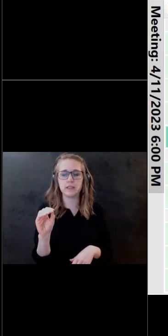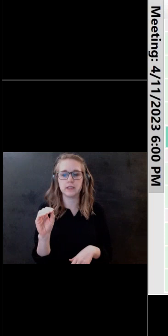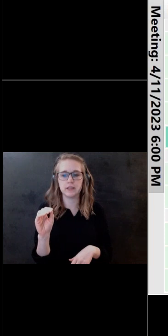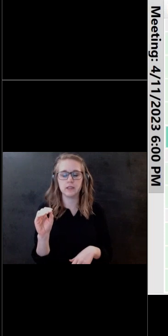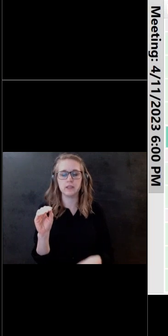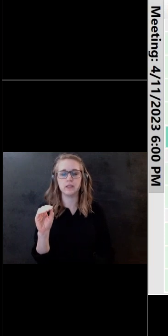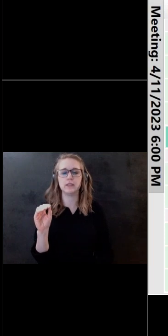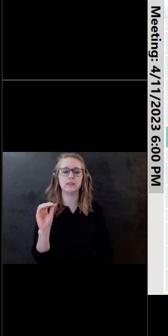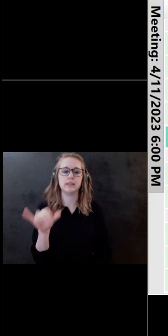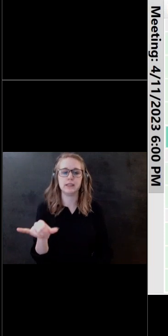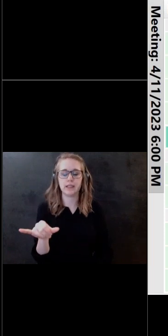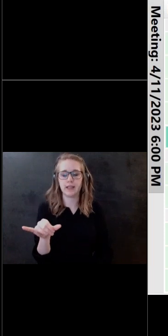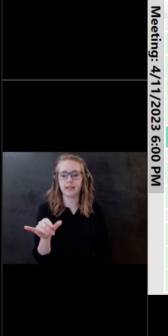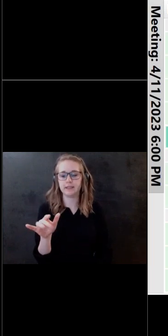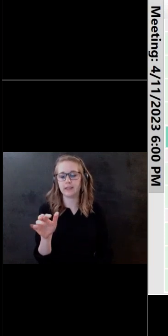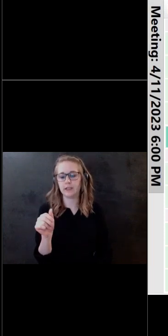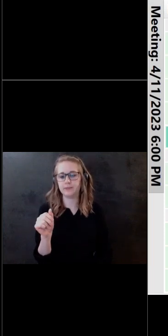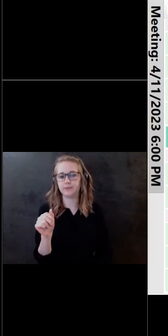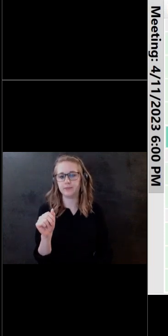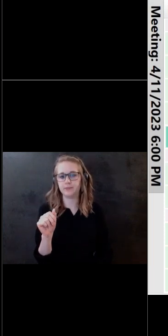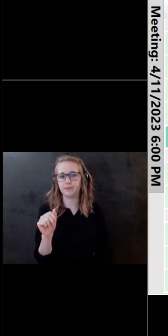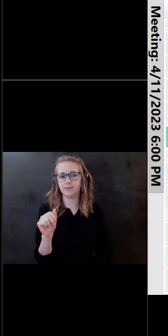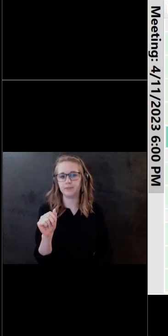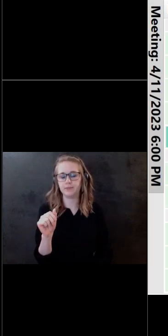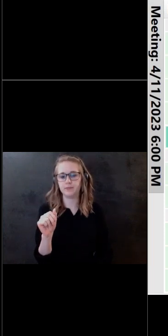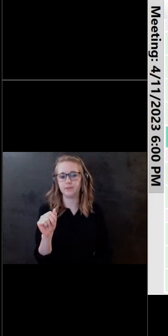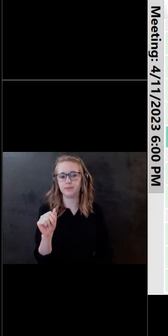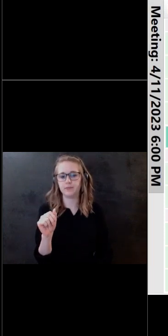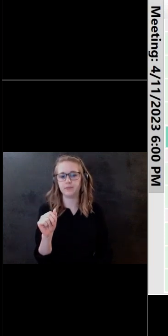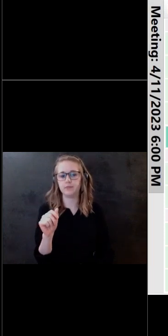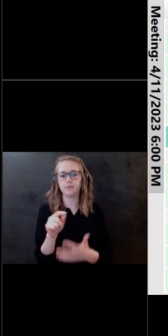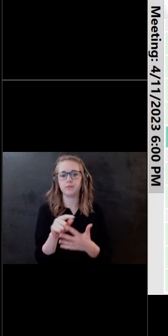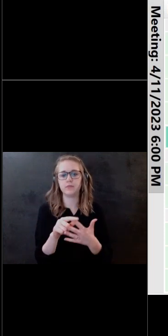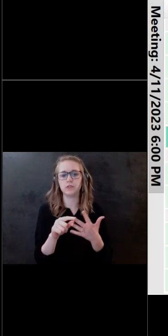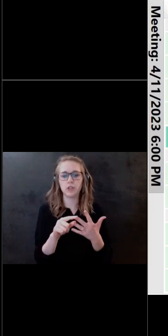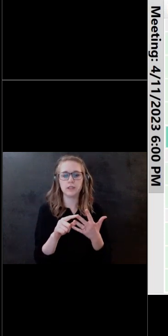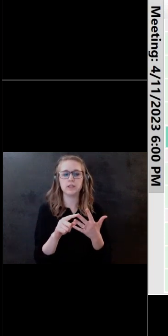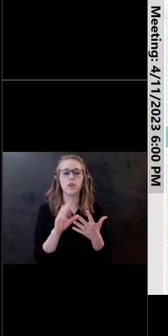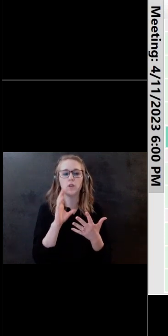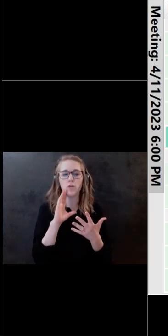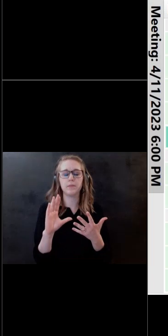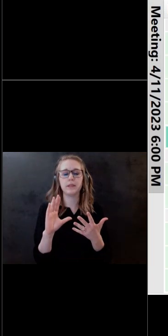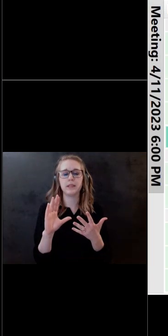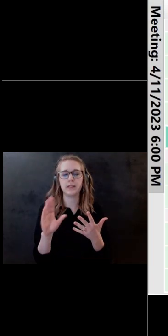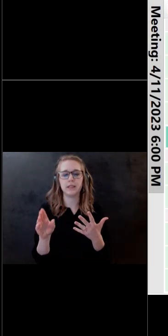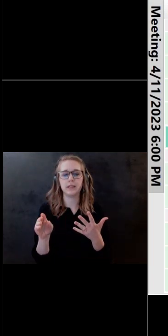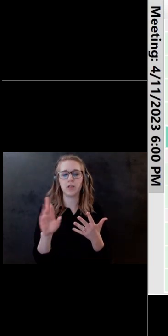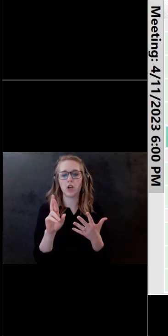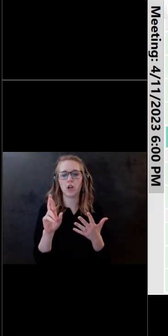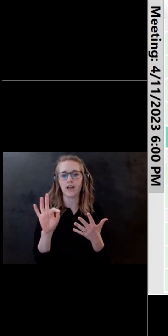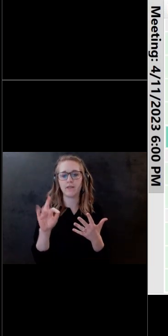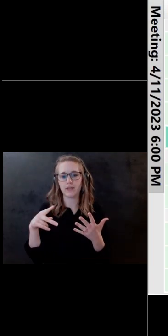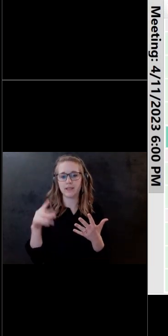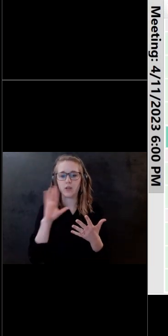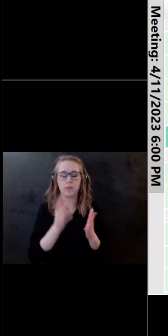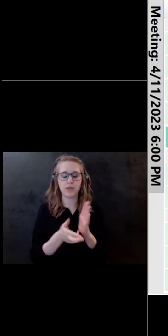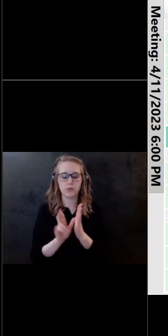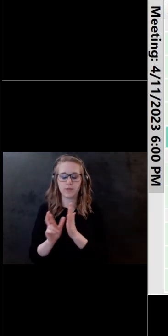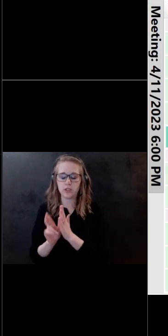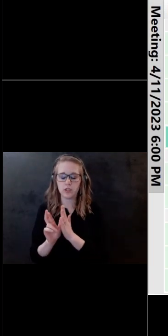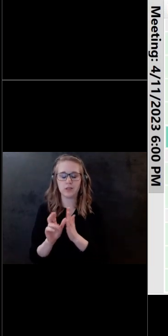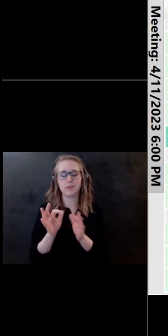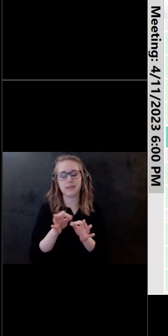and that those RFPs were going to be something that we're going to be able to be reviewed, and it's been delayed for various